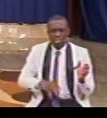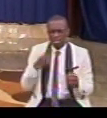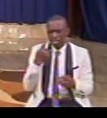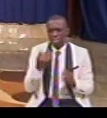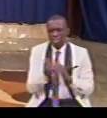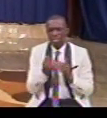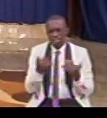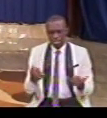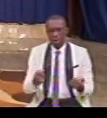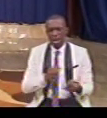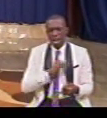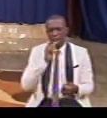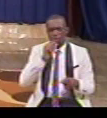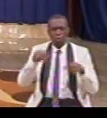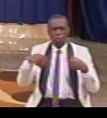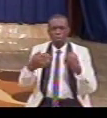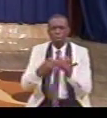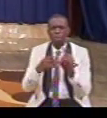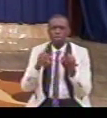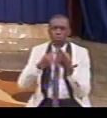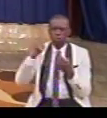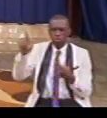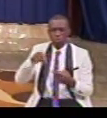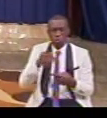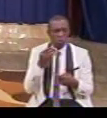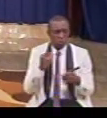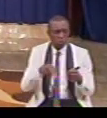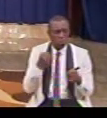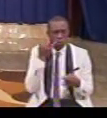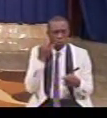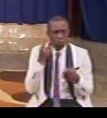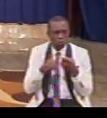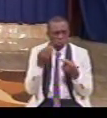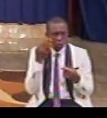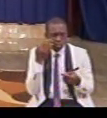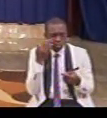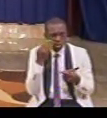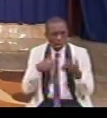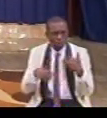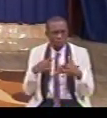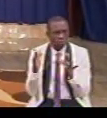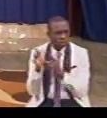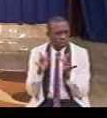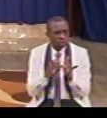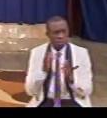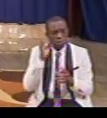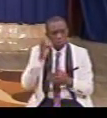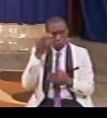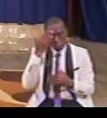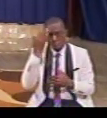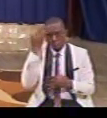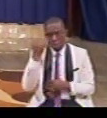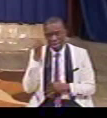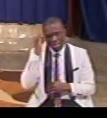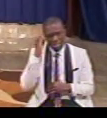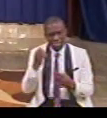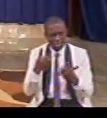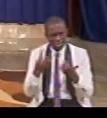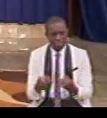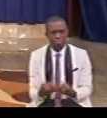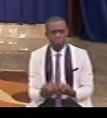back to them it is something you need to know about the Lord Jesus Christ number one he knew why he came